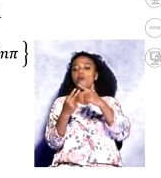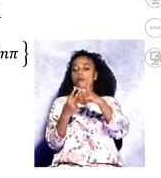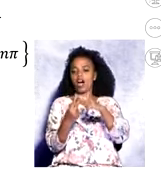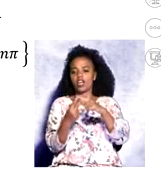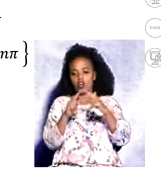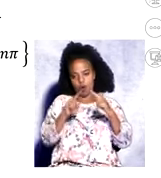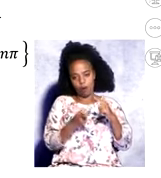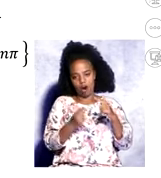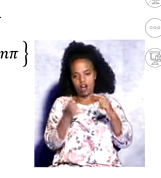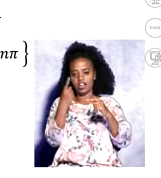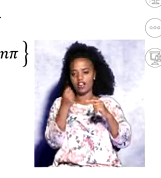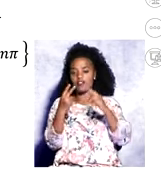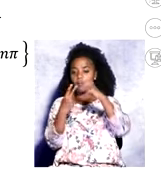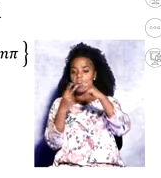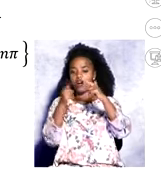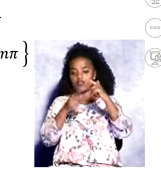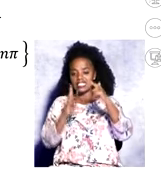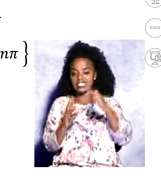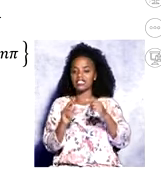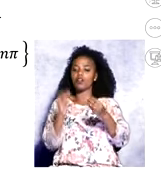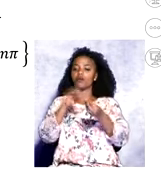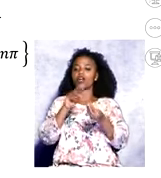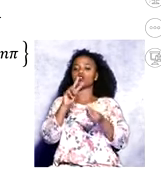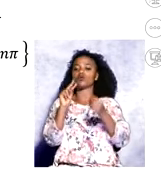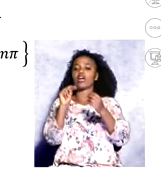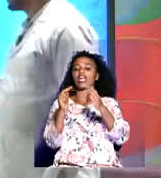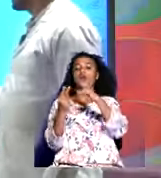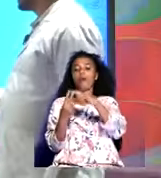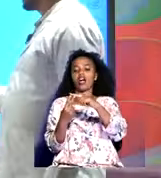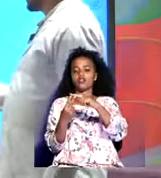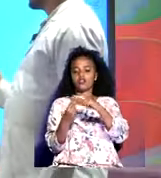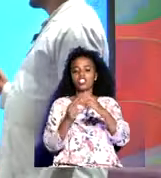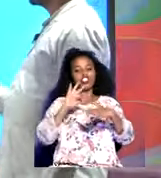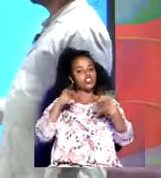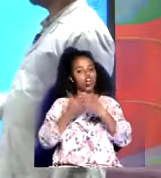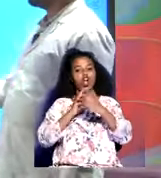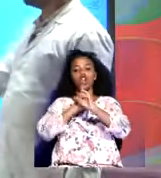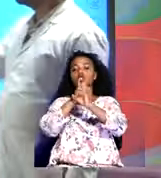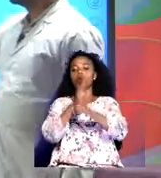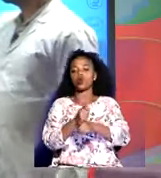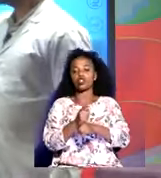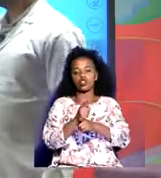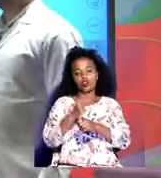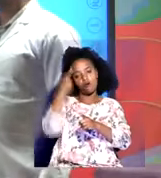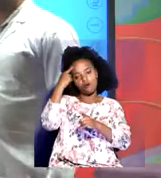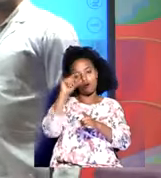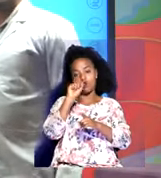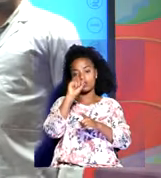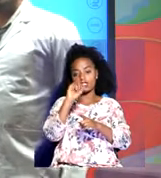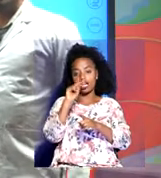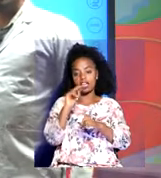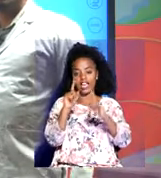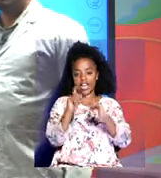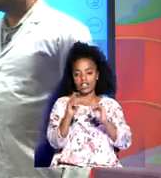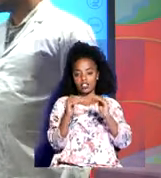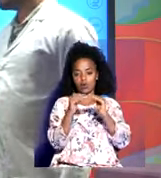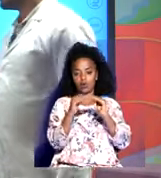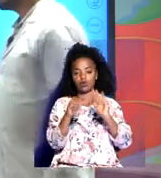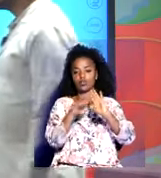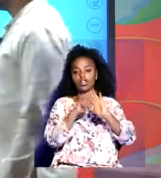11 pi over 6 plus a multiple of 2 pi, it is 2n pi. So this will be the general solution for sine x is equals to